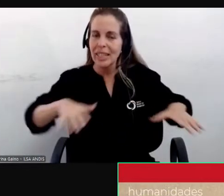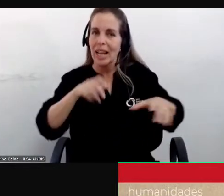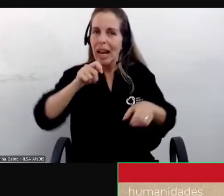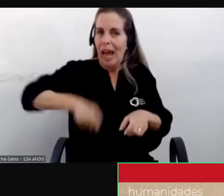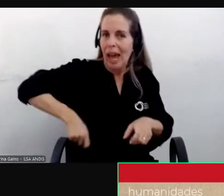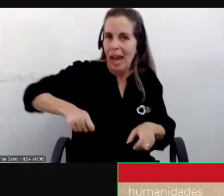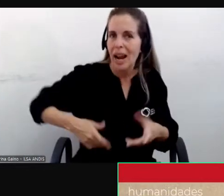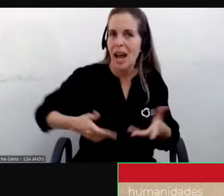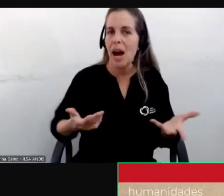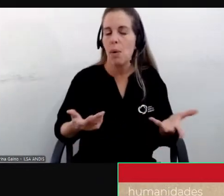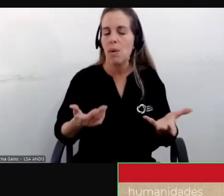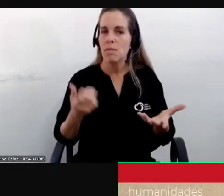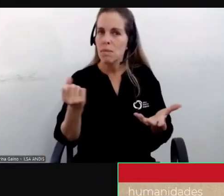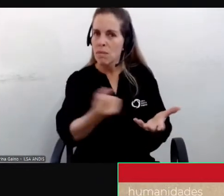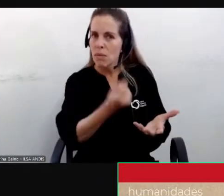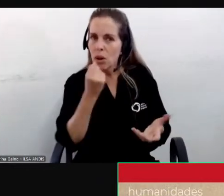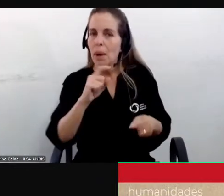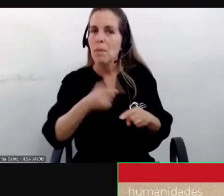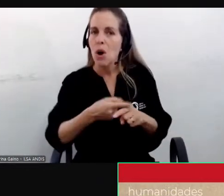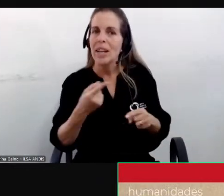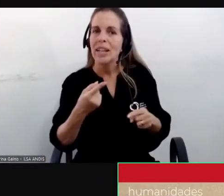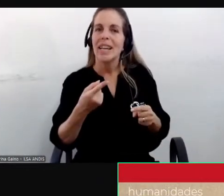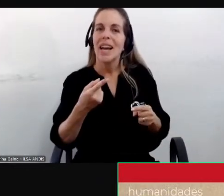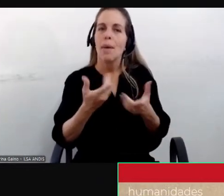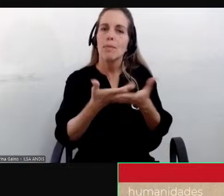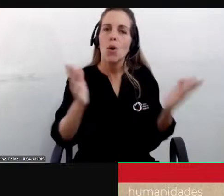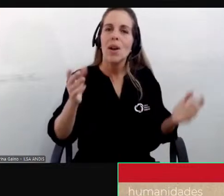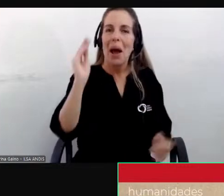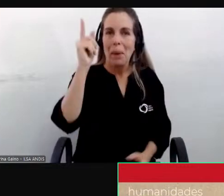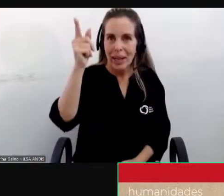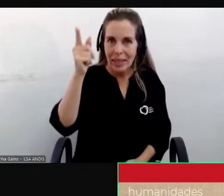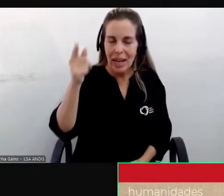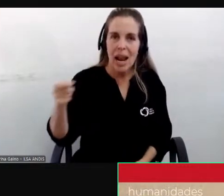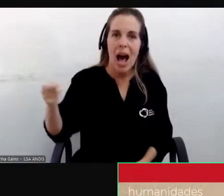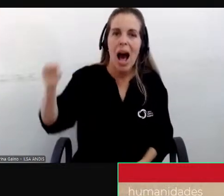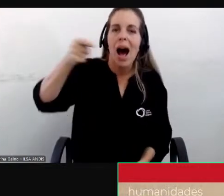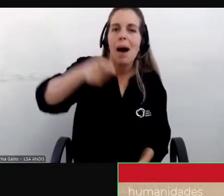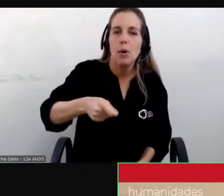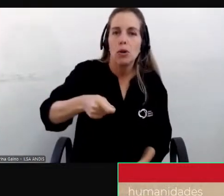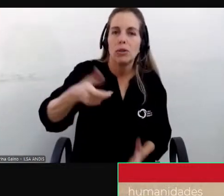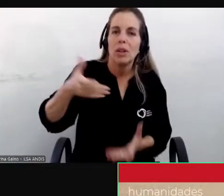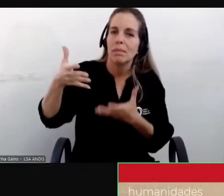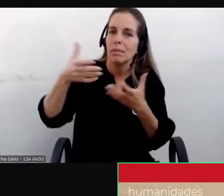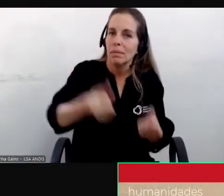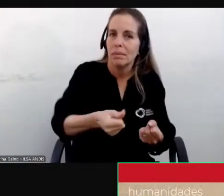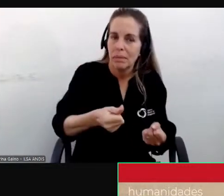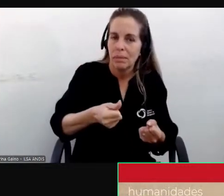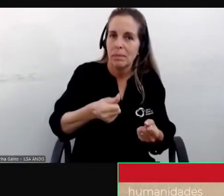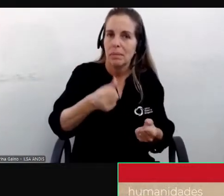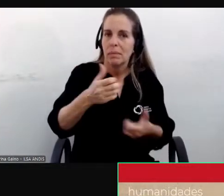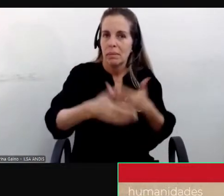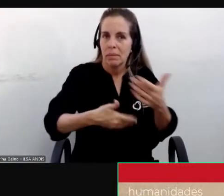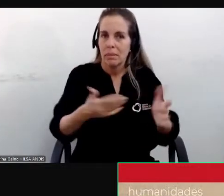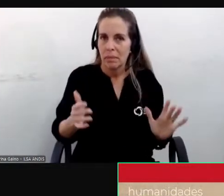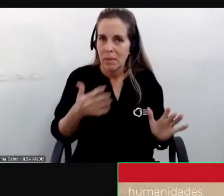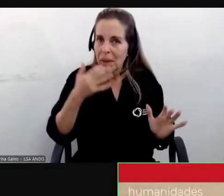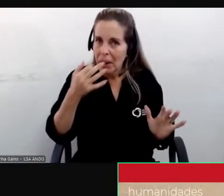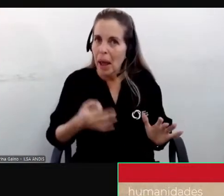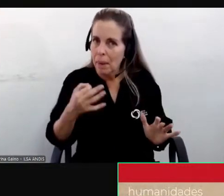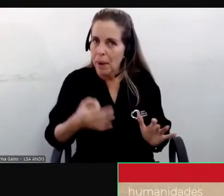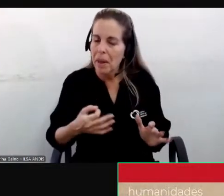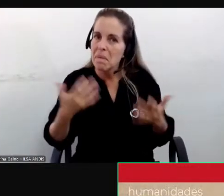And it was a huge contribution for the progress in Brazilian public laws. And that is